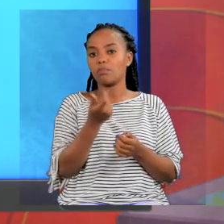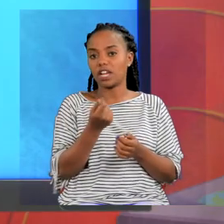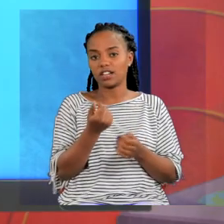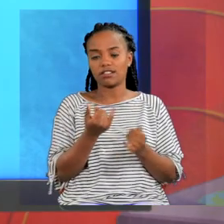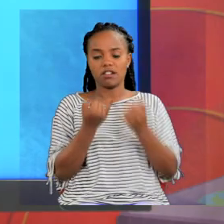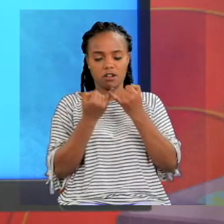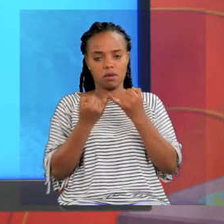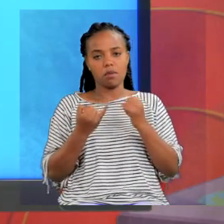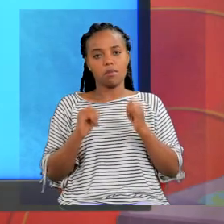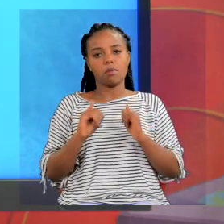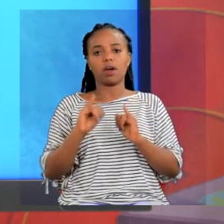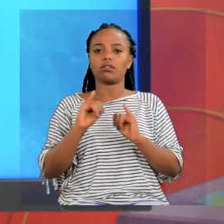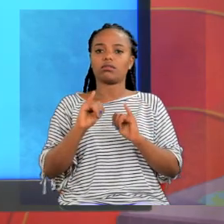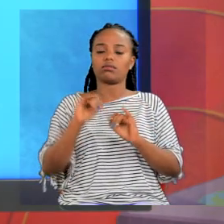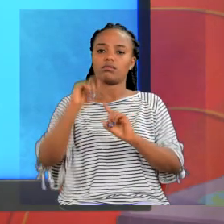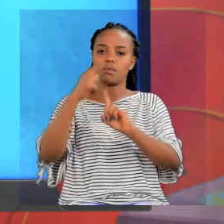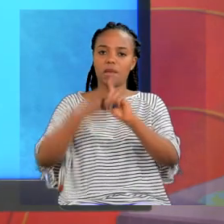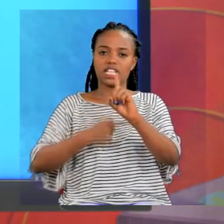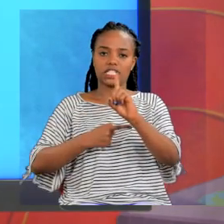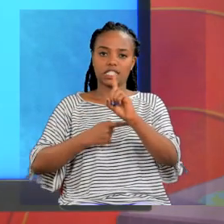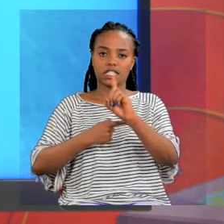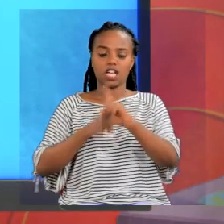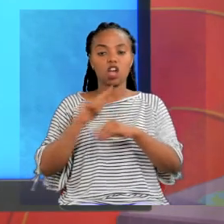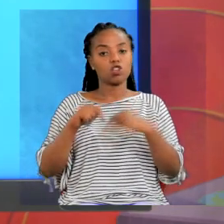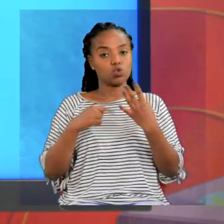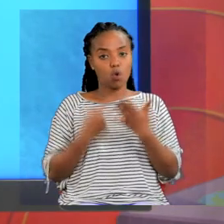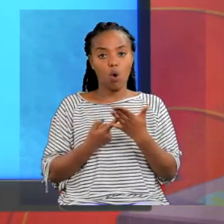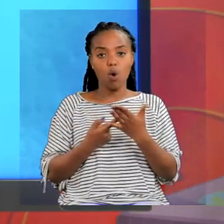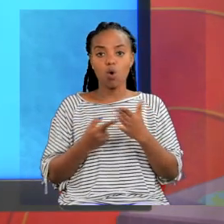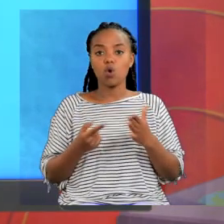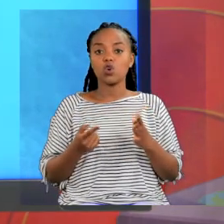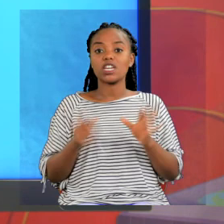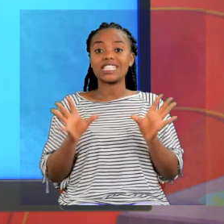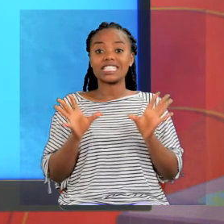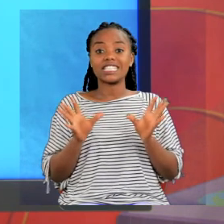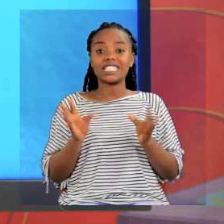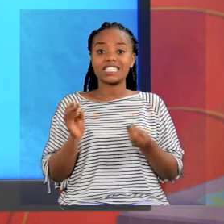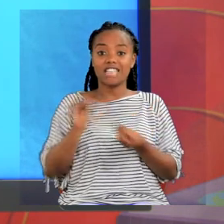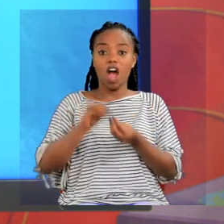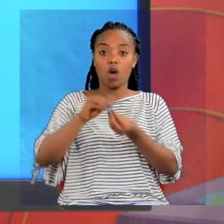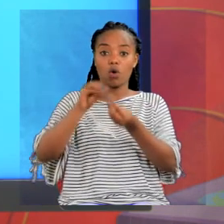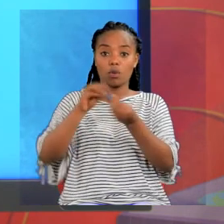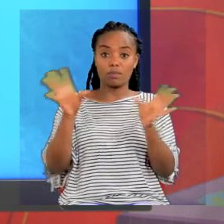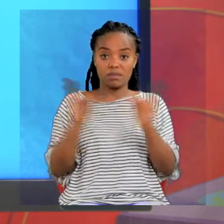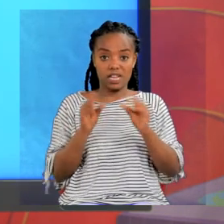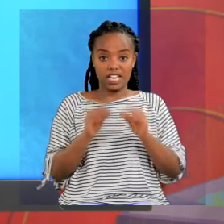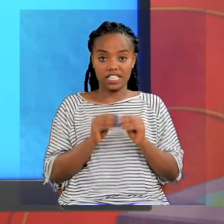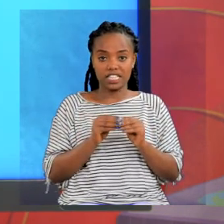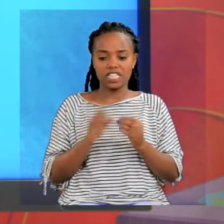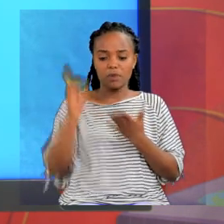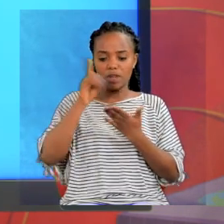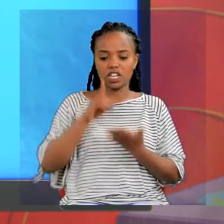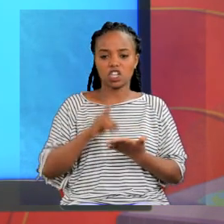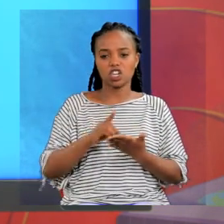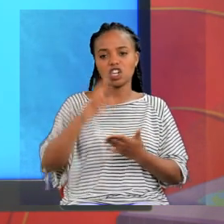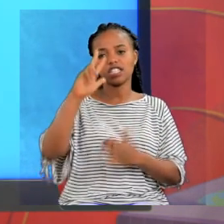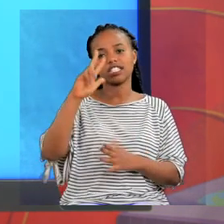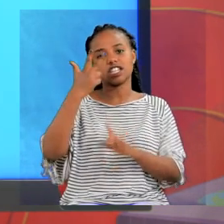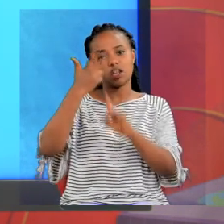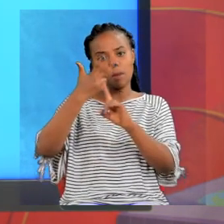14.75 BIR per month. So the accumulated depreciation for 3 months